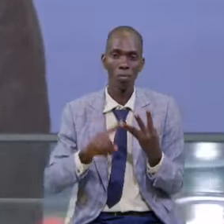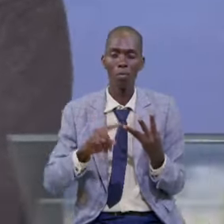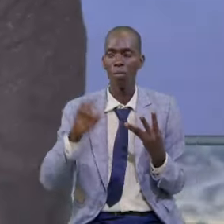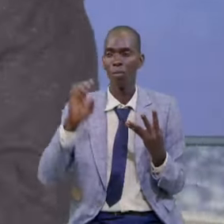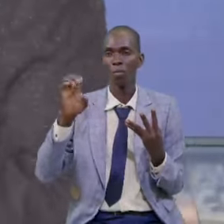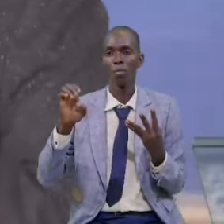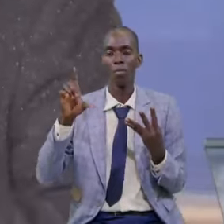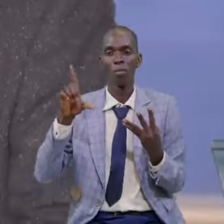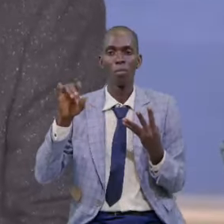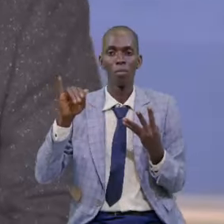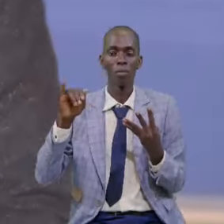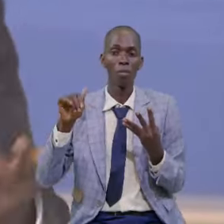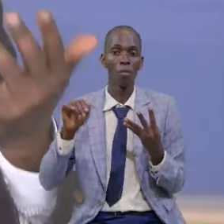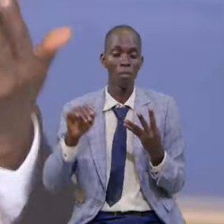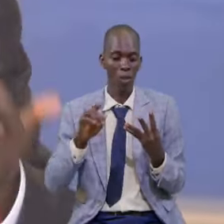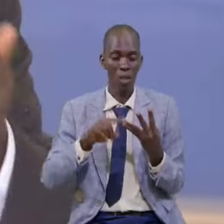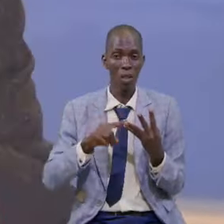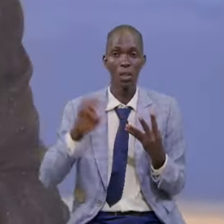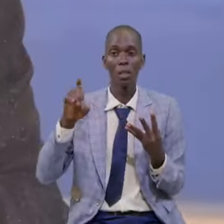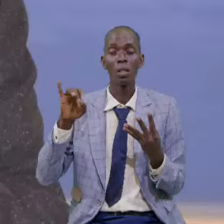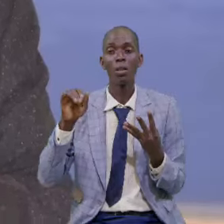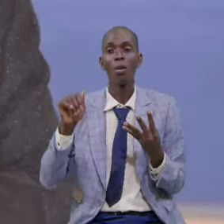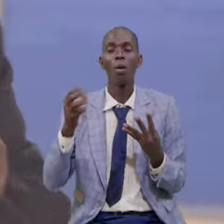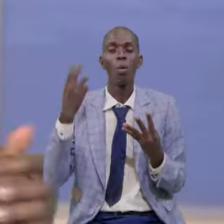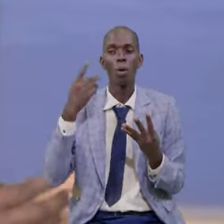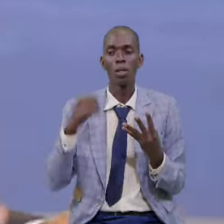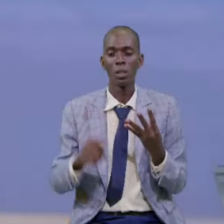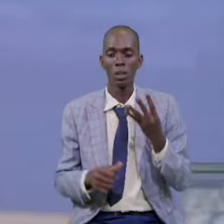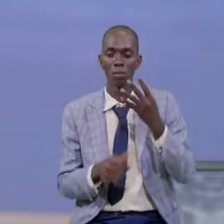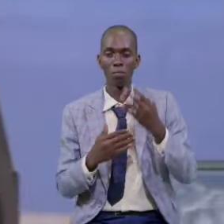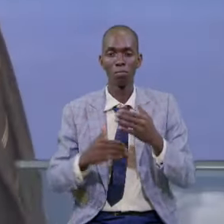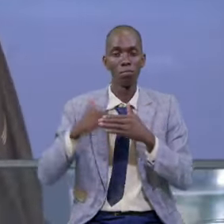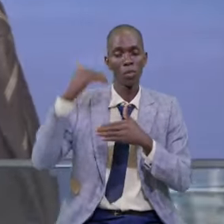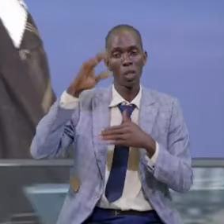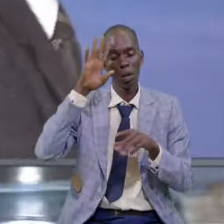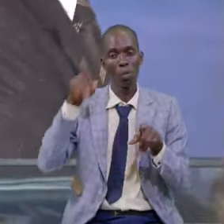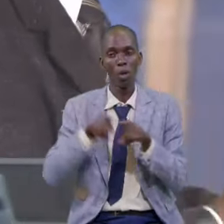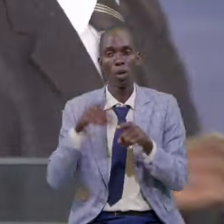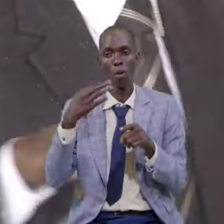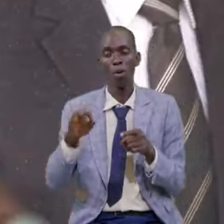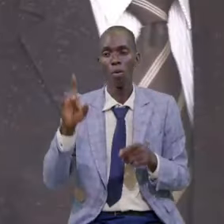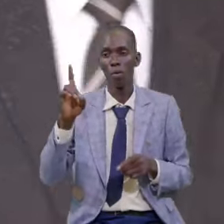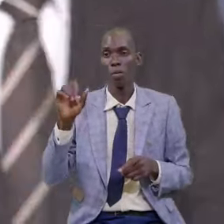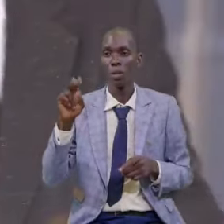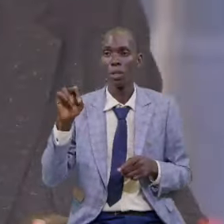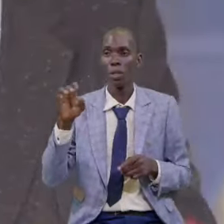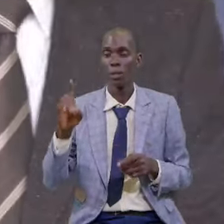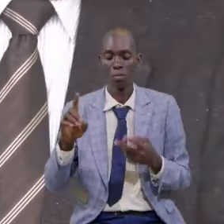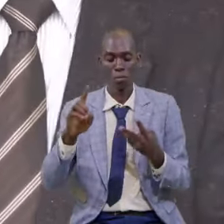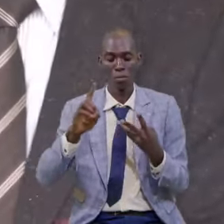was the senior brother of David. And number three was Goliath himself. And then number four, now